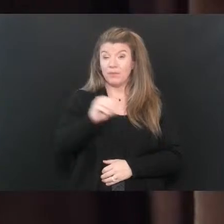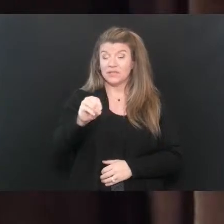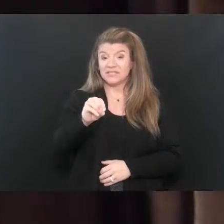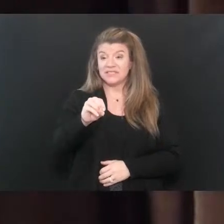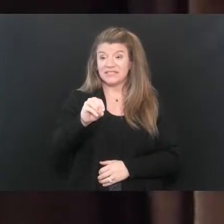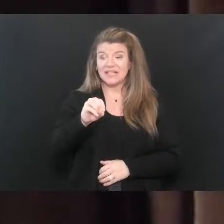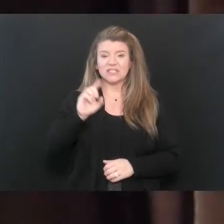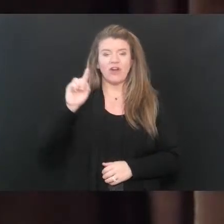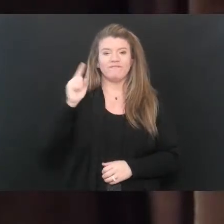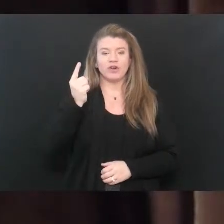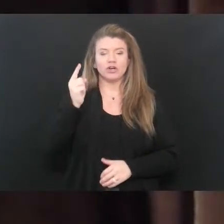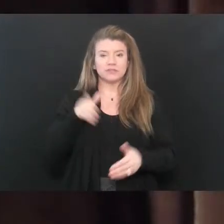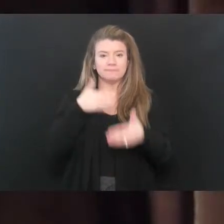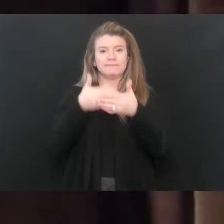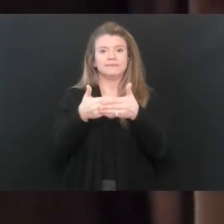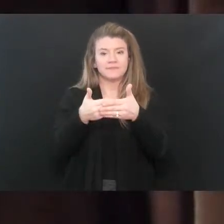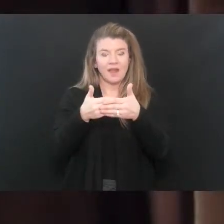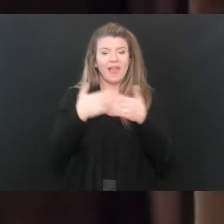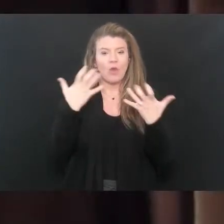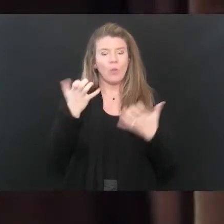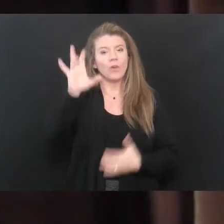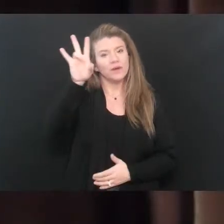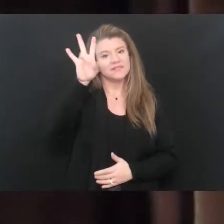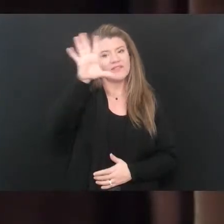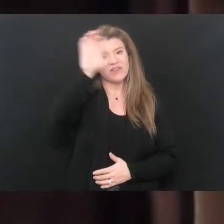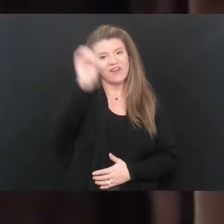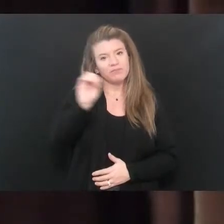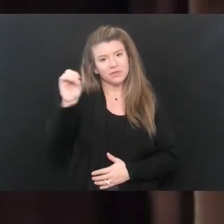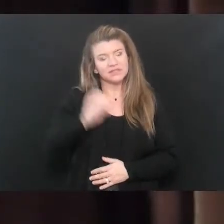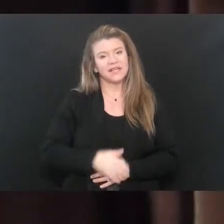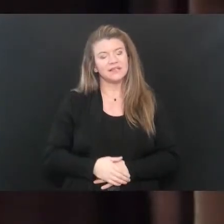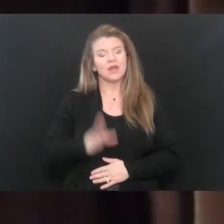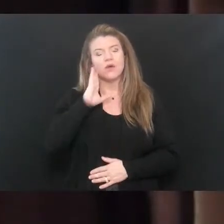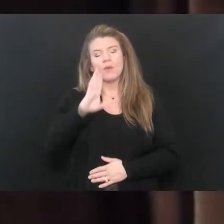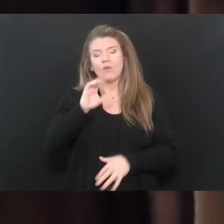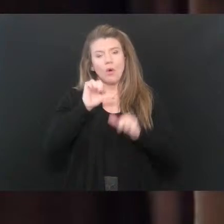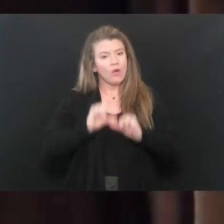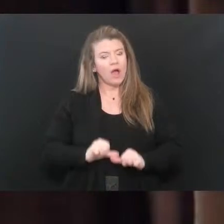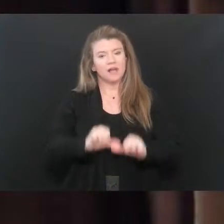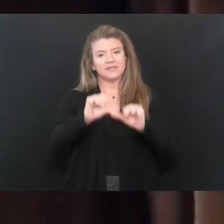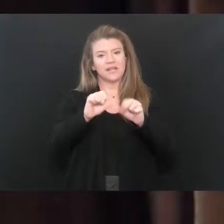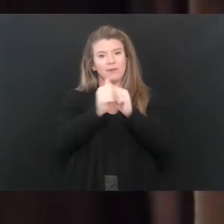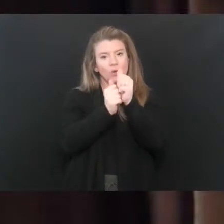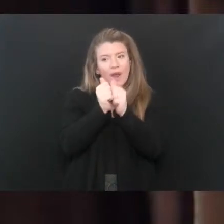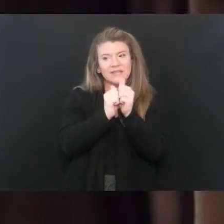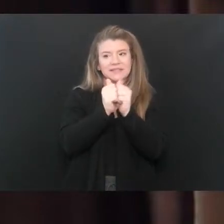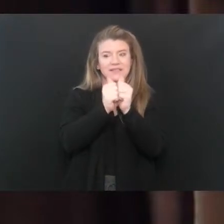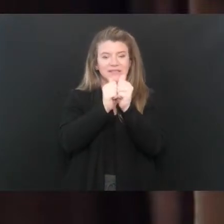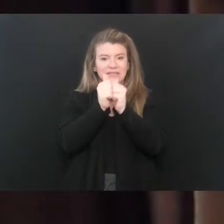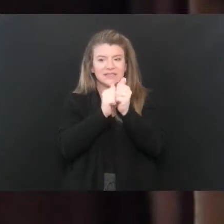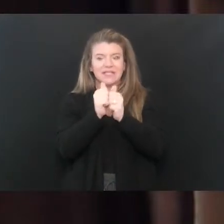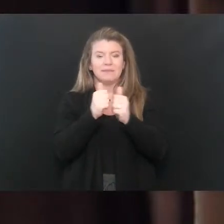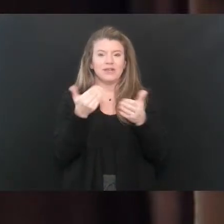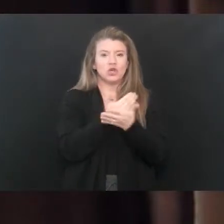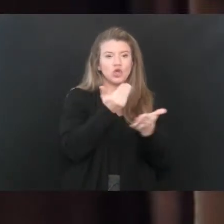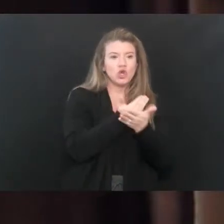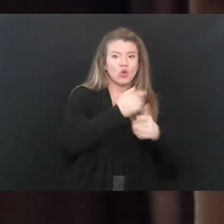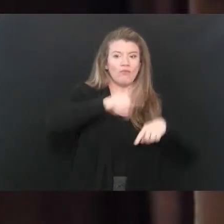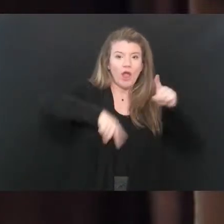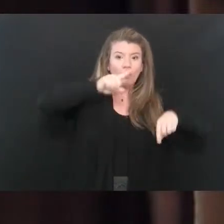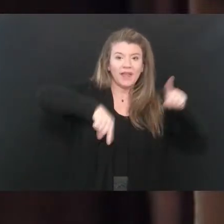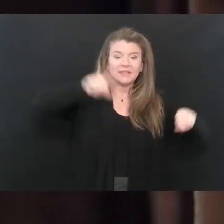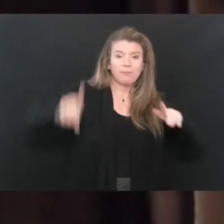first hallmark, and then 75%. And we're going to constantly be in a race between new variants coming